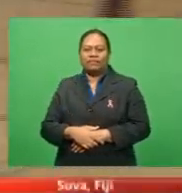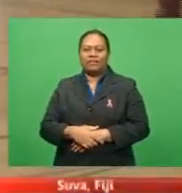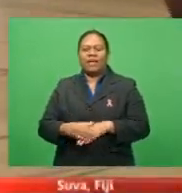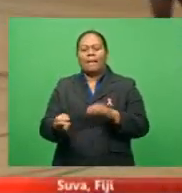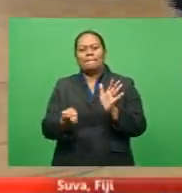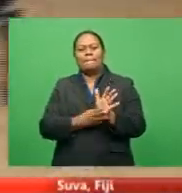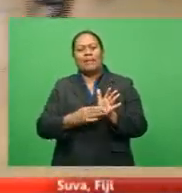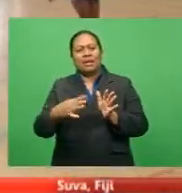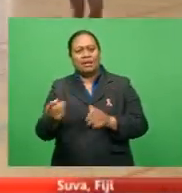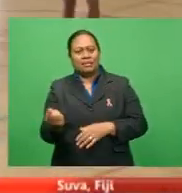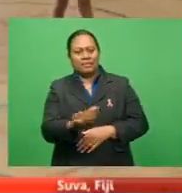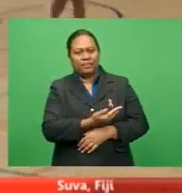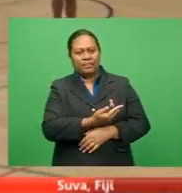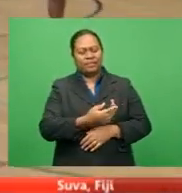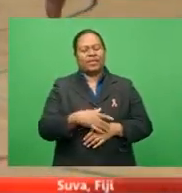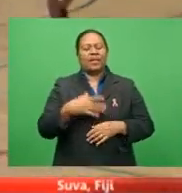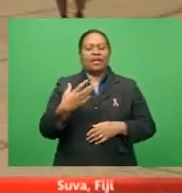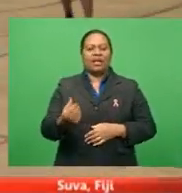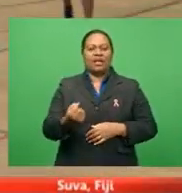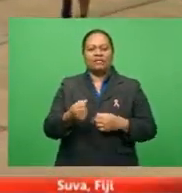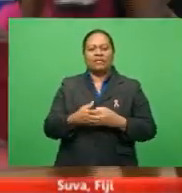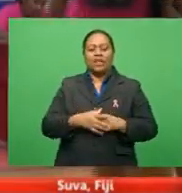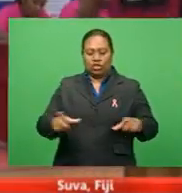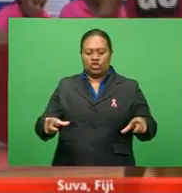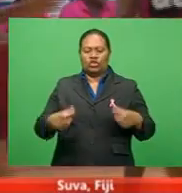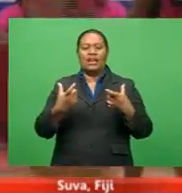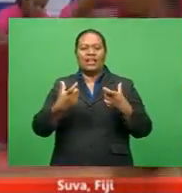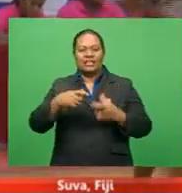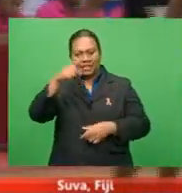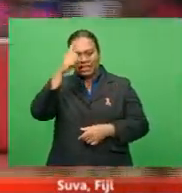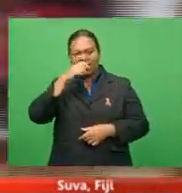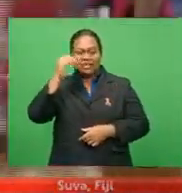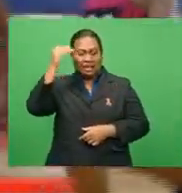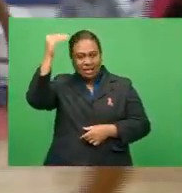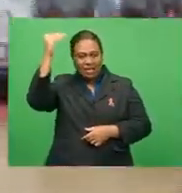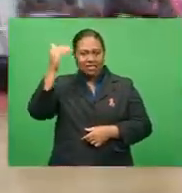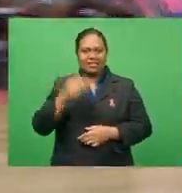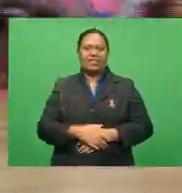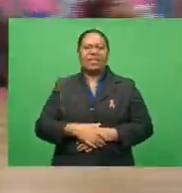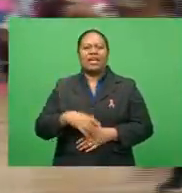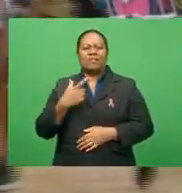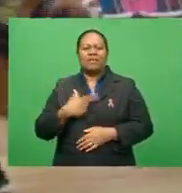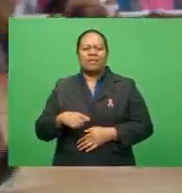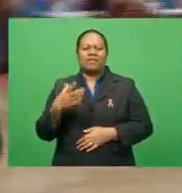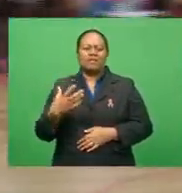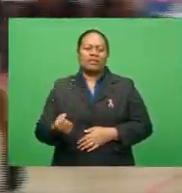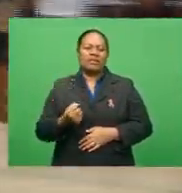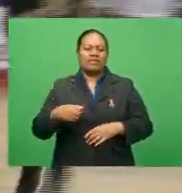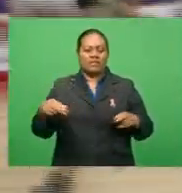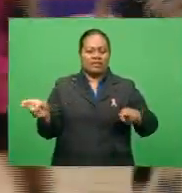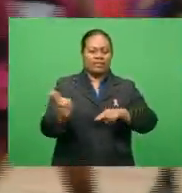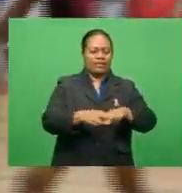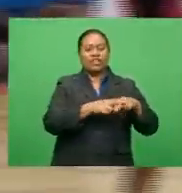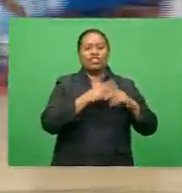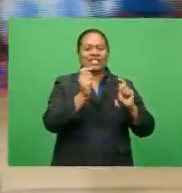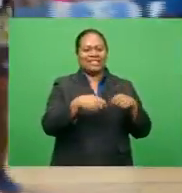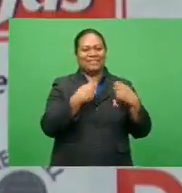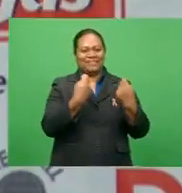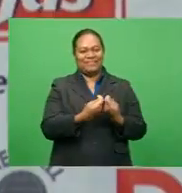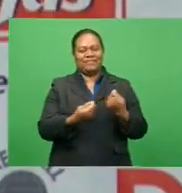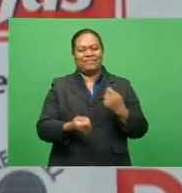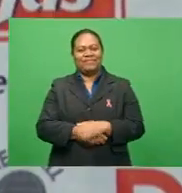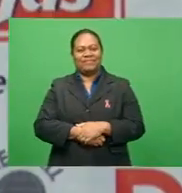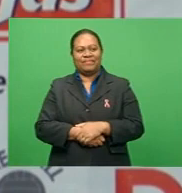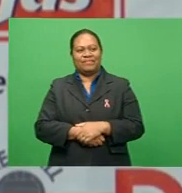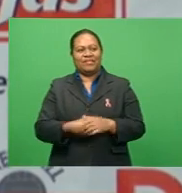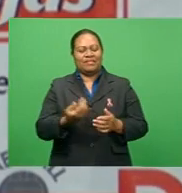Maliana Rusivakula has again openly challenged her elder sister Afa for a spot in the Fijian Pearls team.